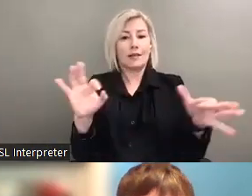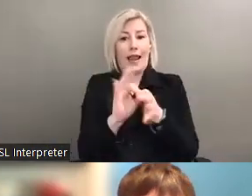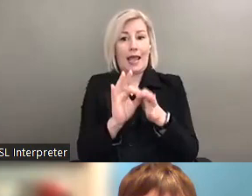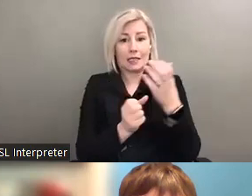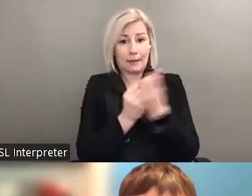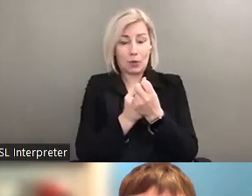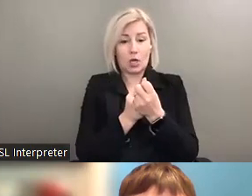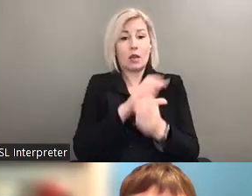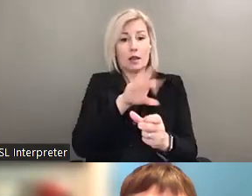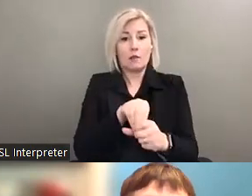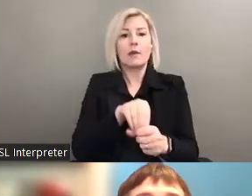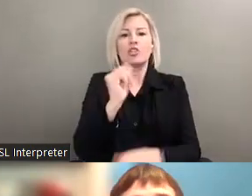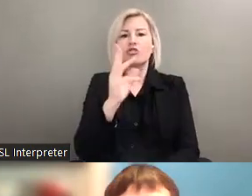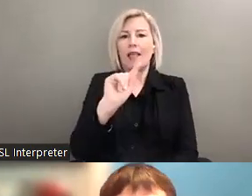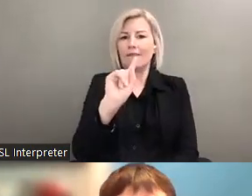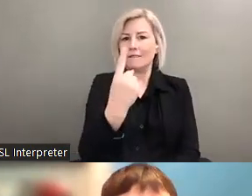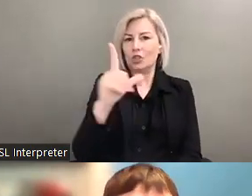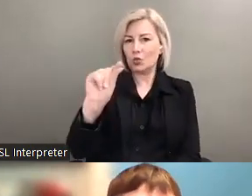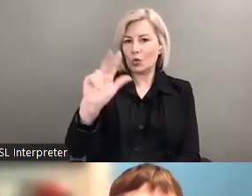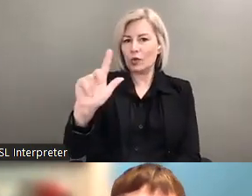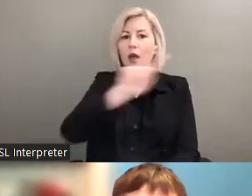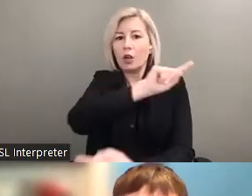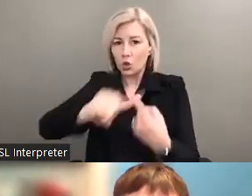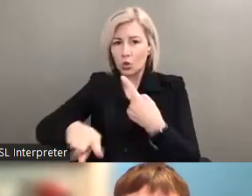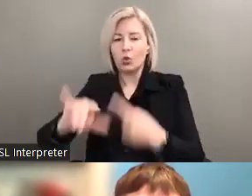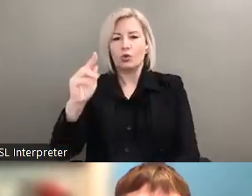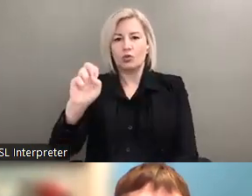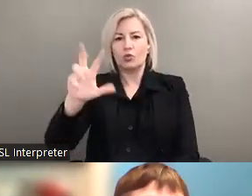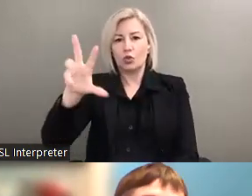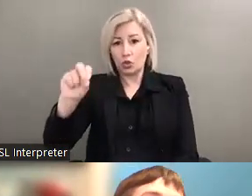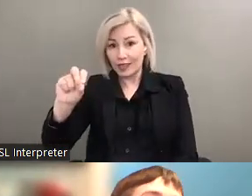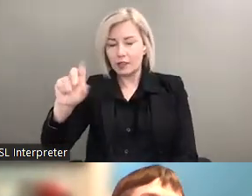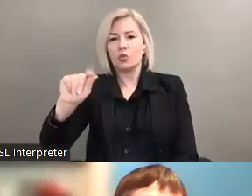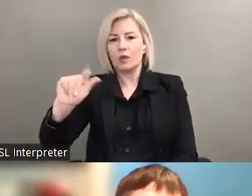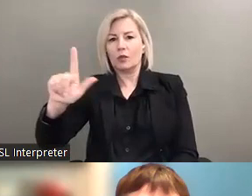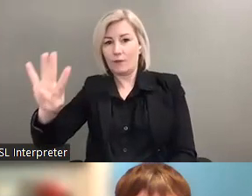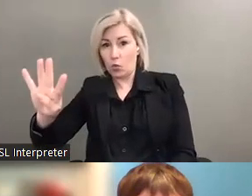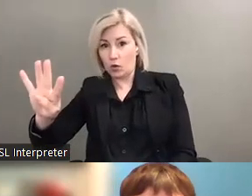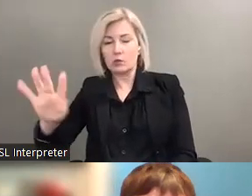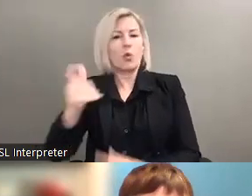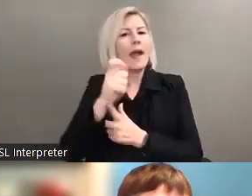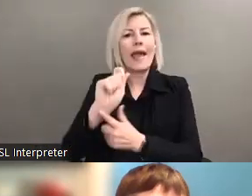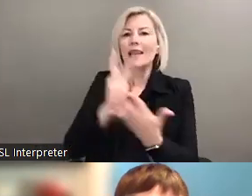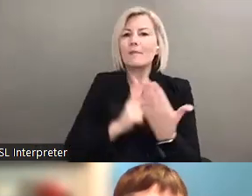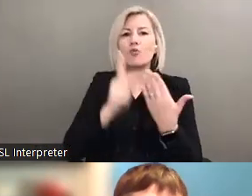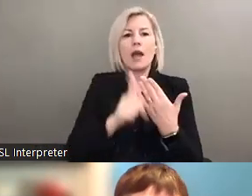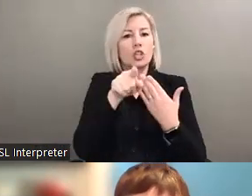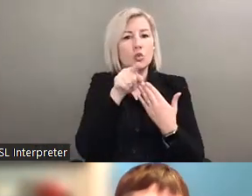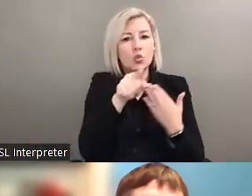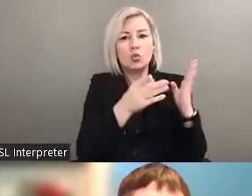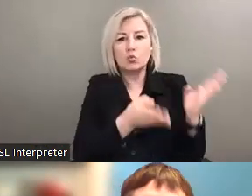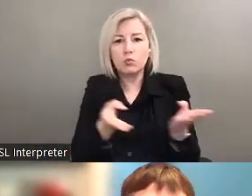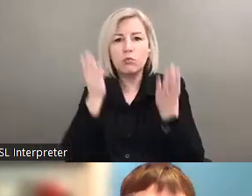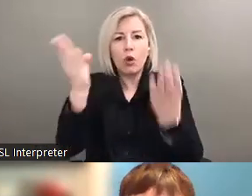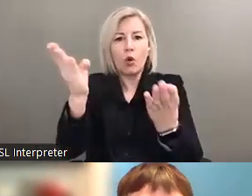is July 1st, 2023 through June 30th, 2024. So any project that you're proposing for this